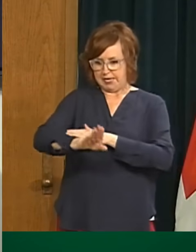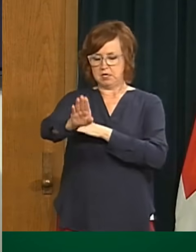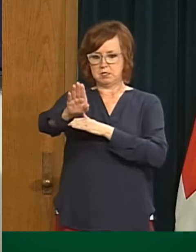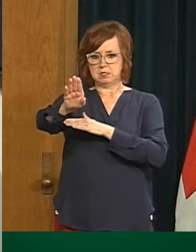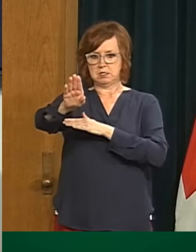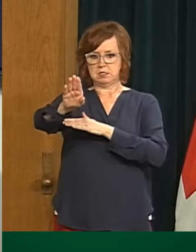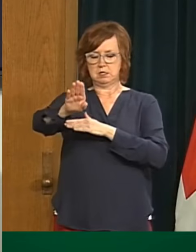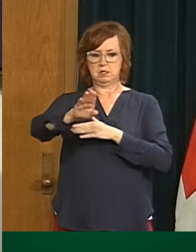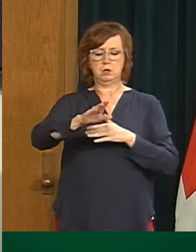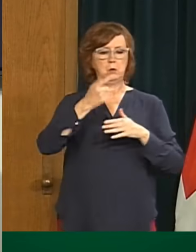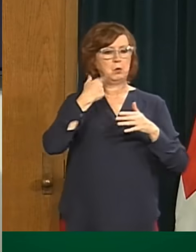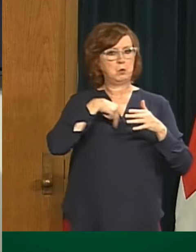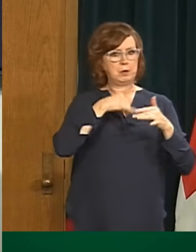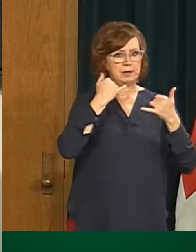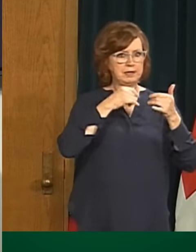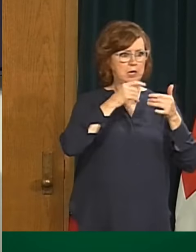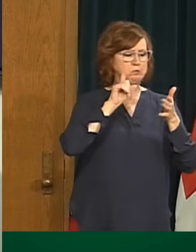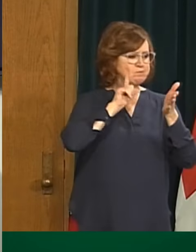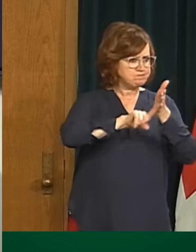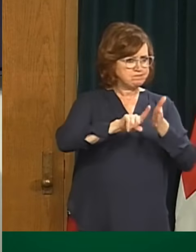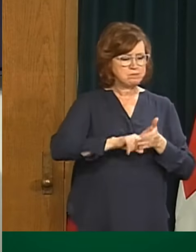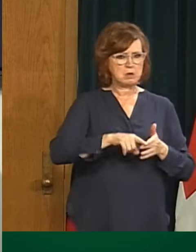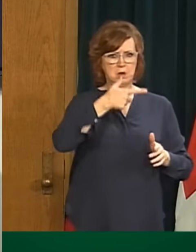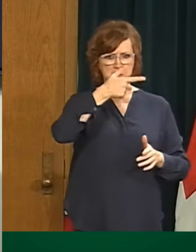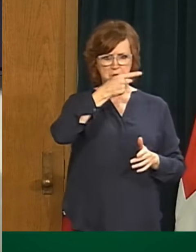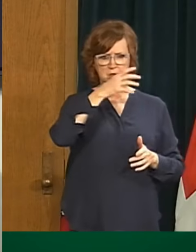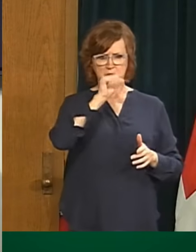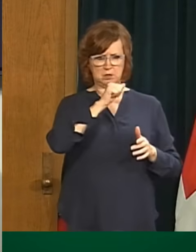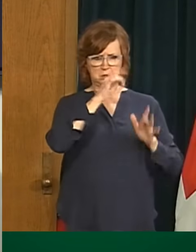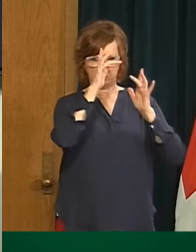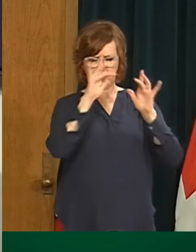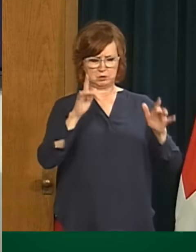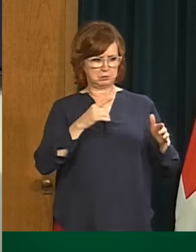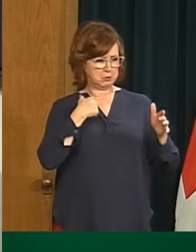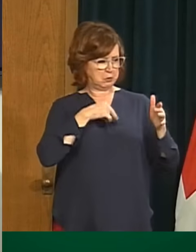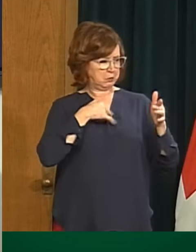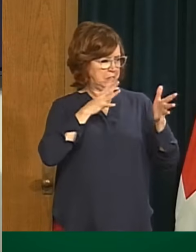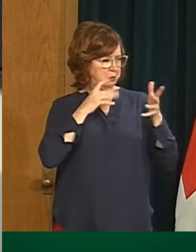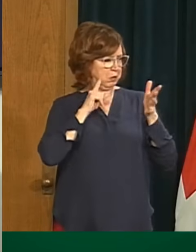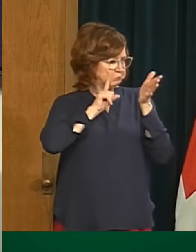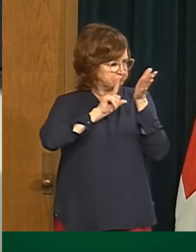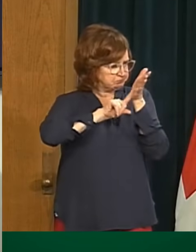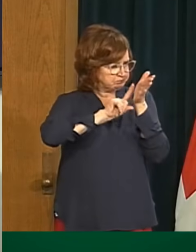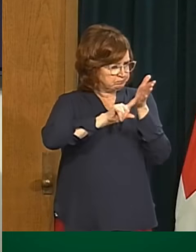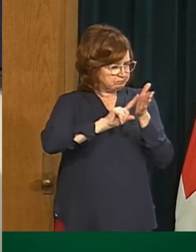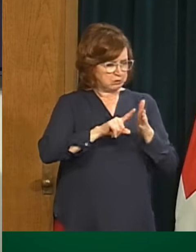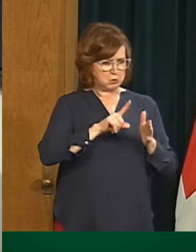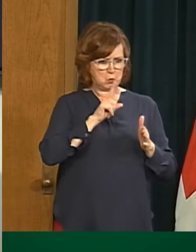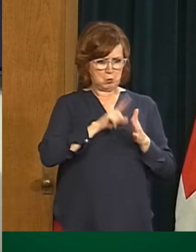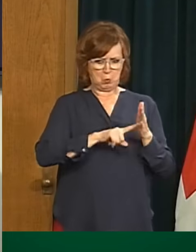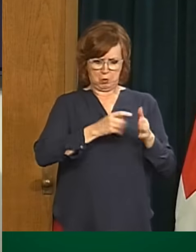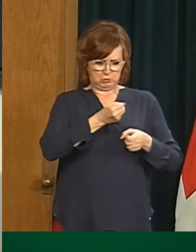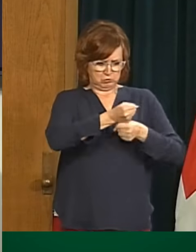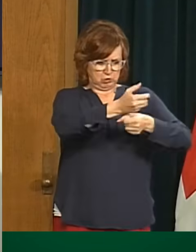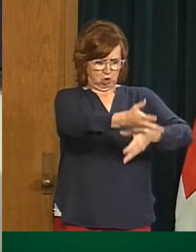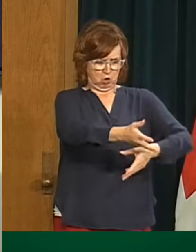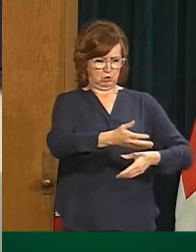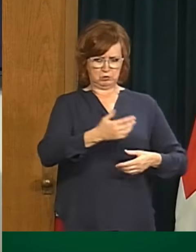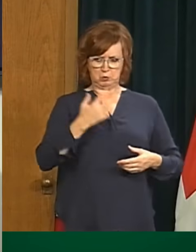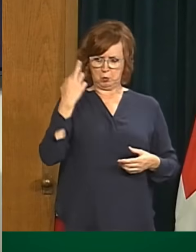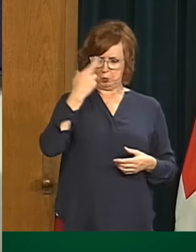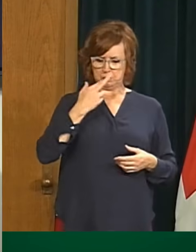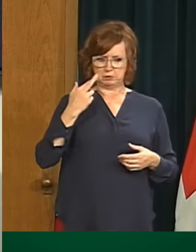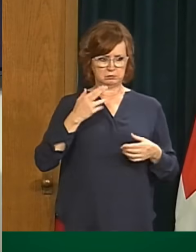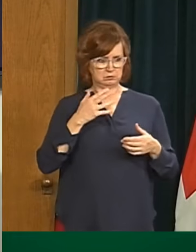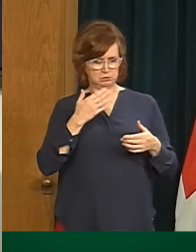happened in Prince Albert, and so that we can best get to the true root cause and make sure that our processes are solid and whether they need